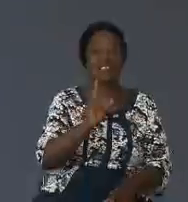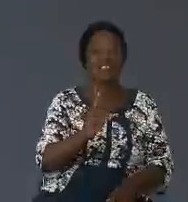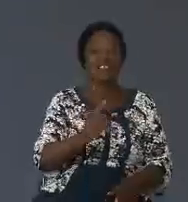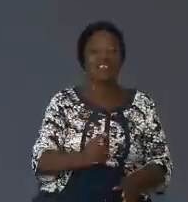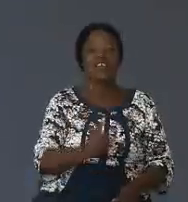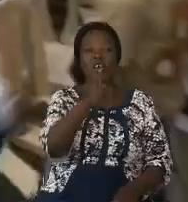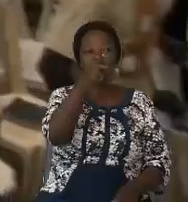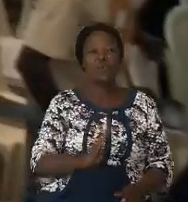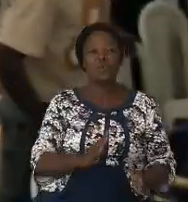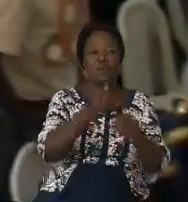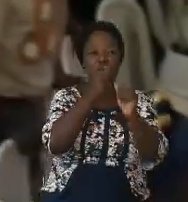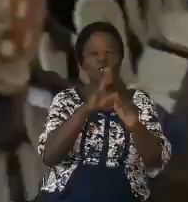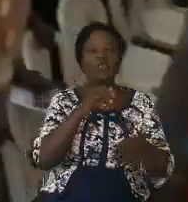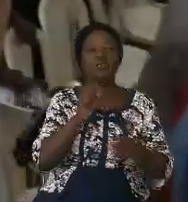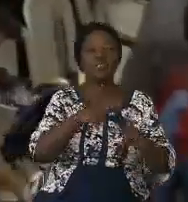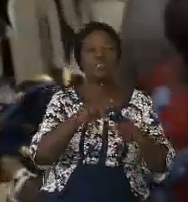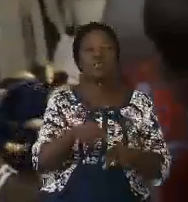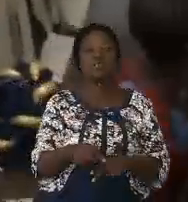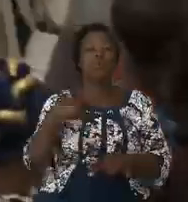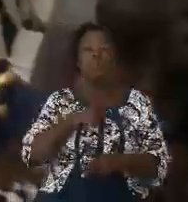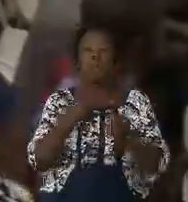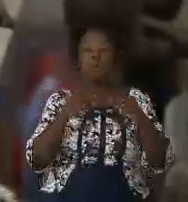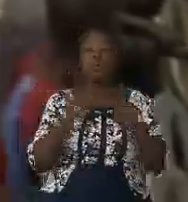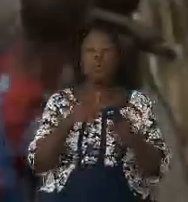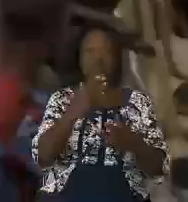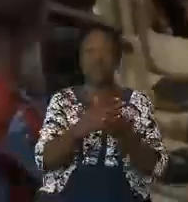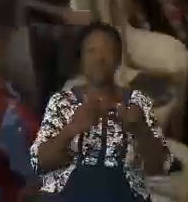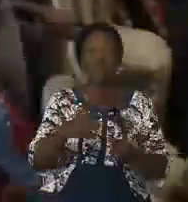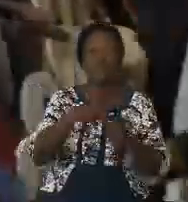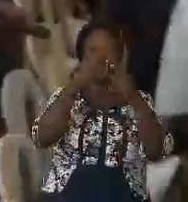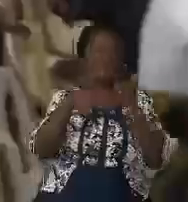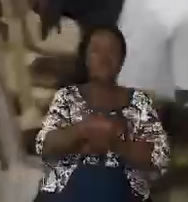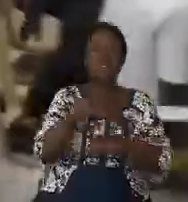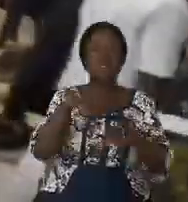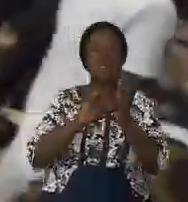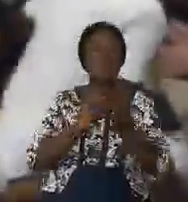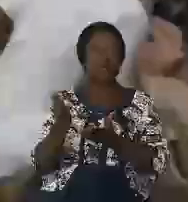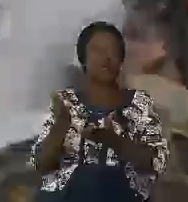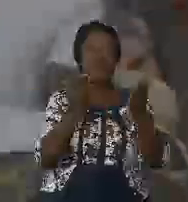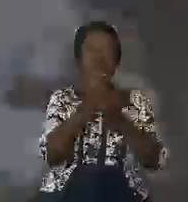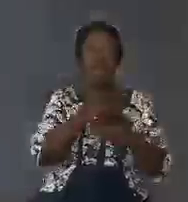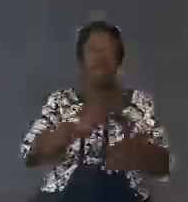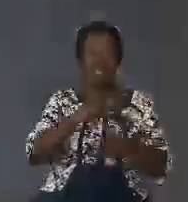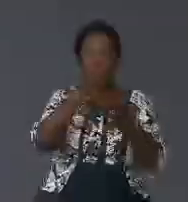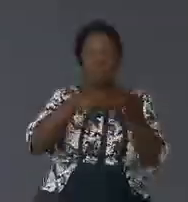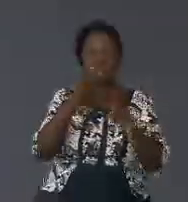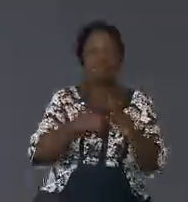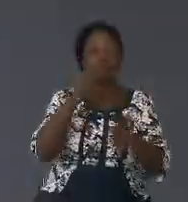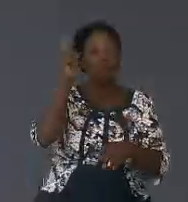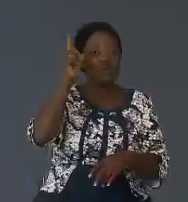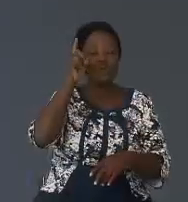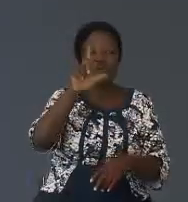am blessed. God bless you. You can sit down. We're coming to something special today in